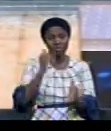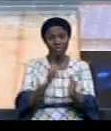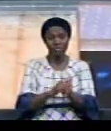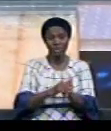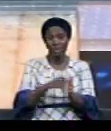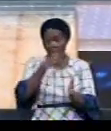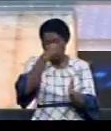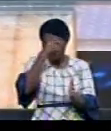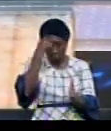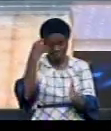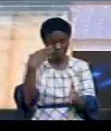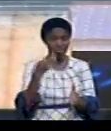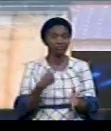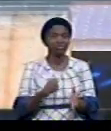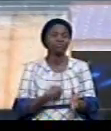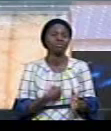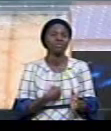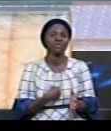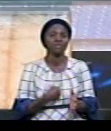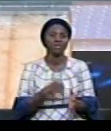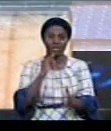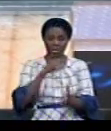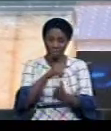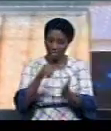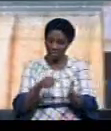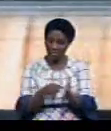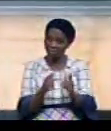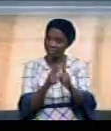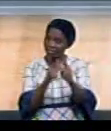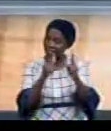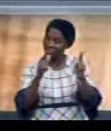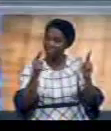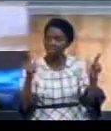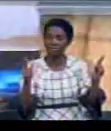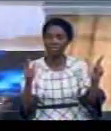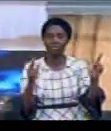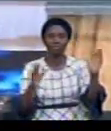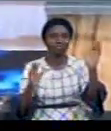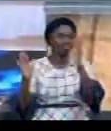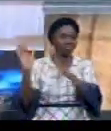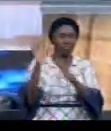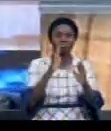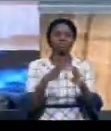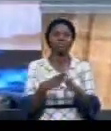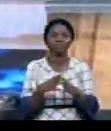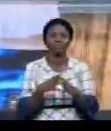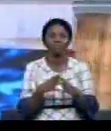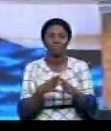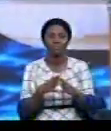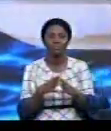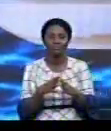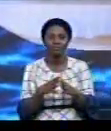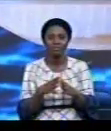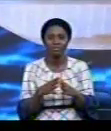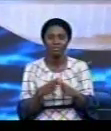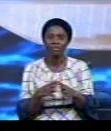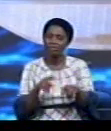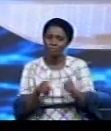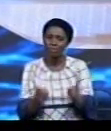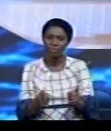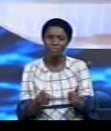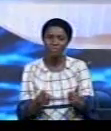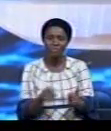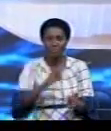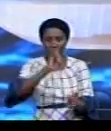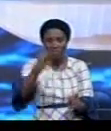this great tempest upon you. But Jonah, why didn't you repent